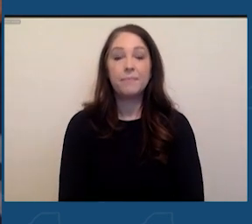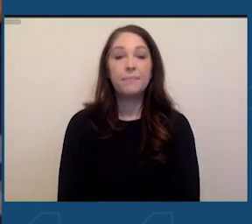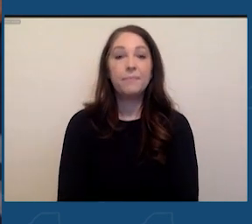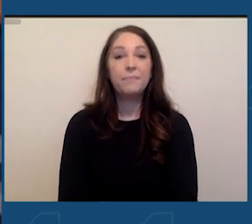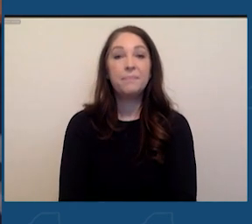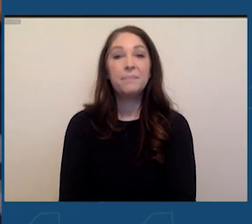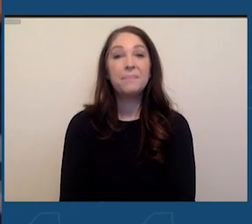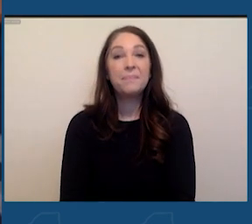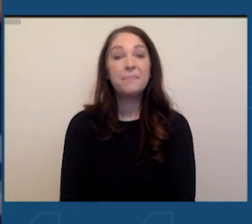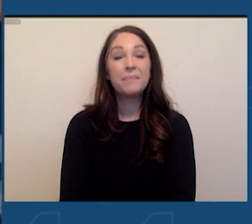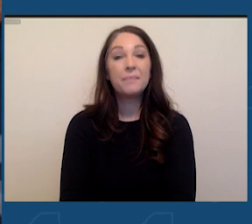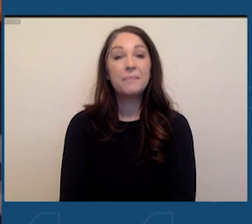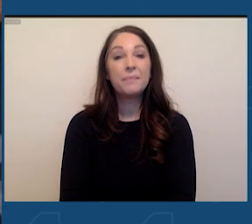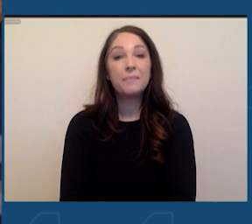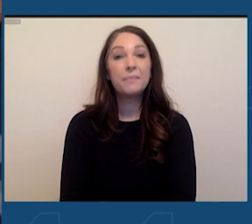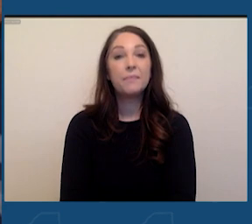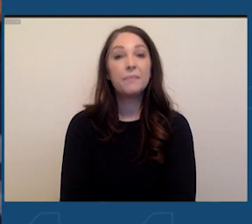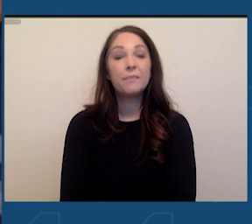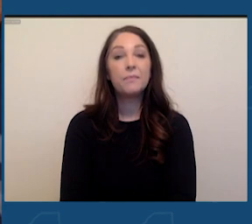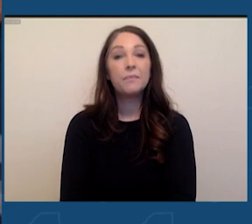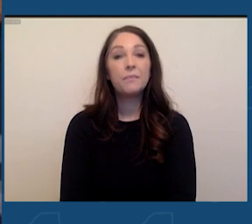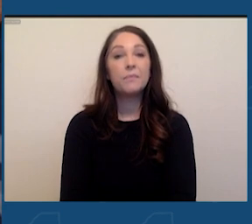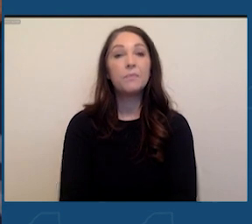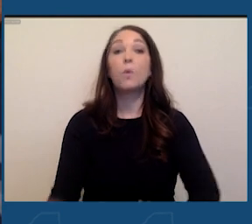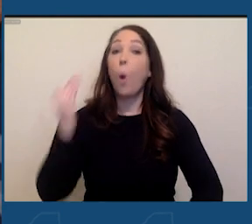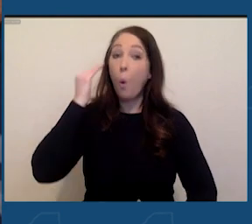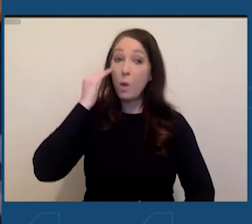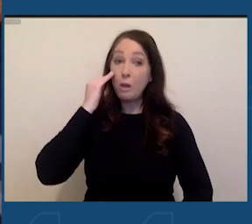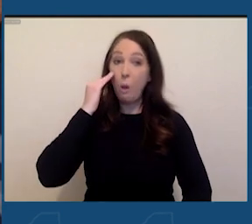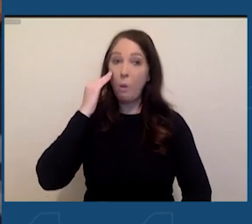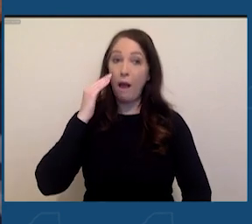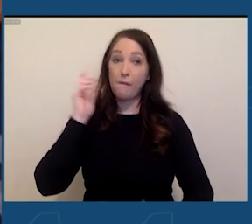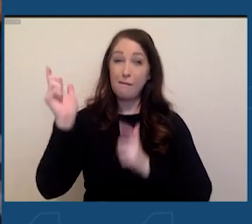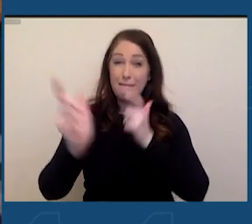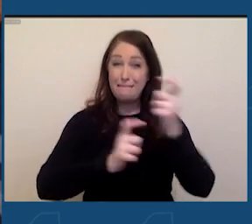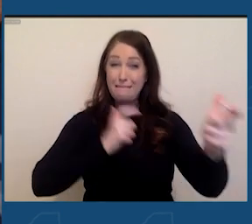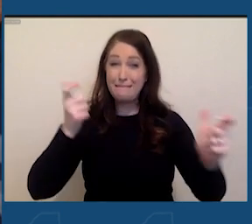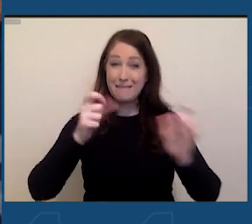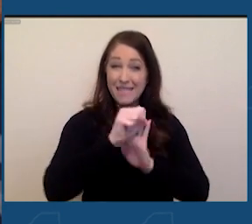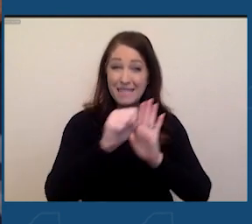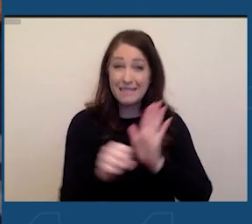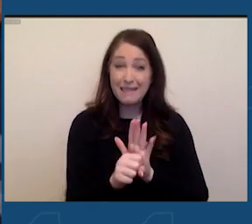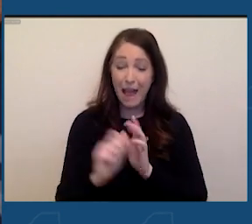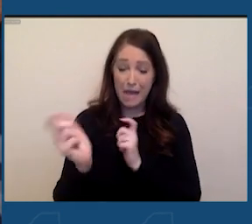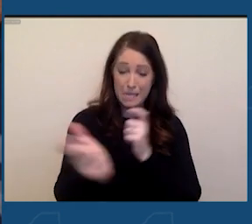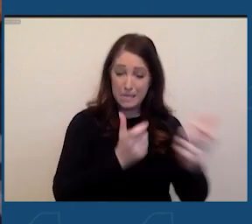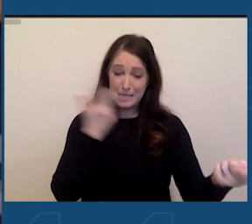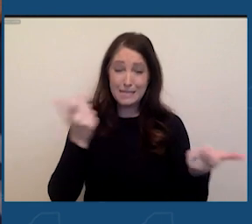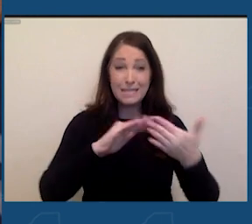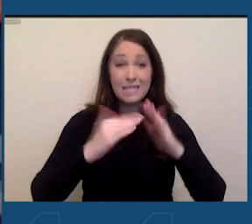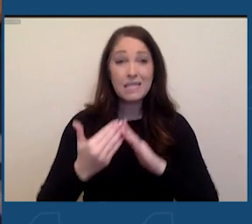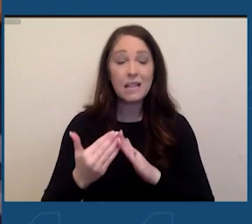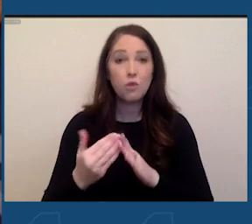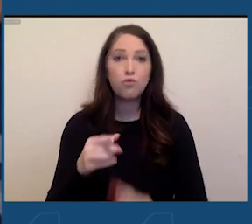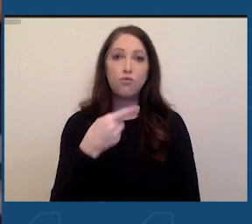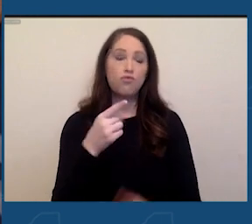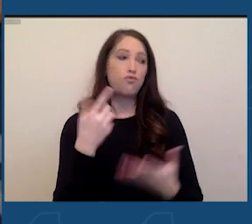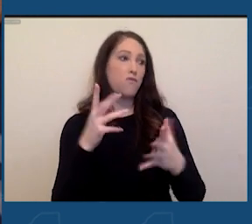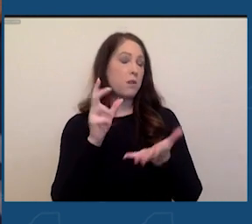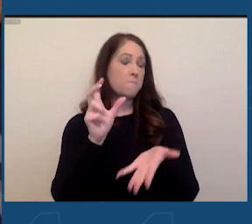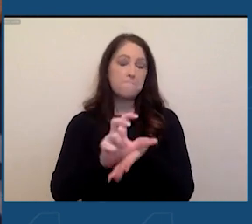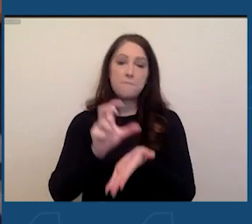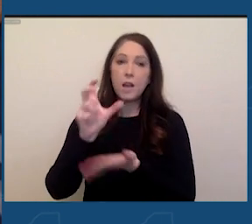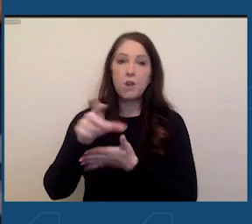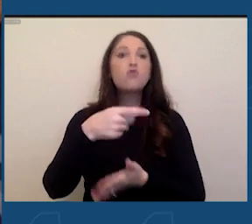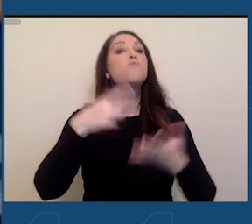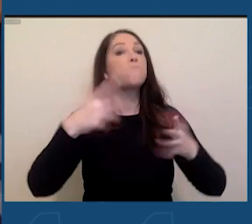And we know you got a very big state and even a very big city, and you have invested, you have chosen to invest